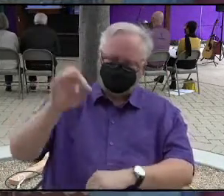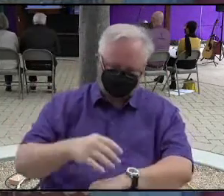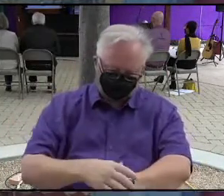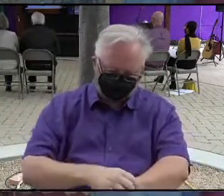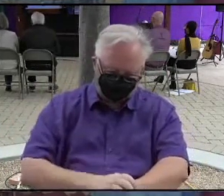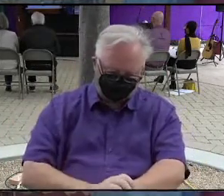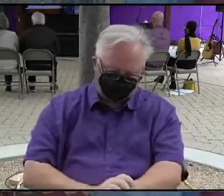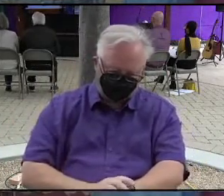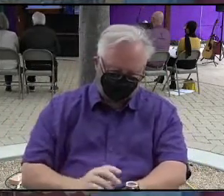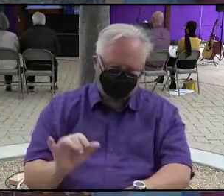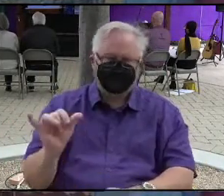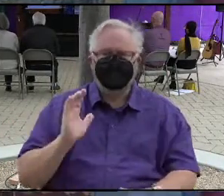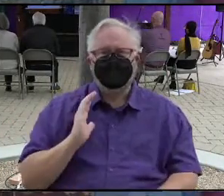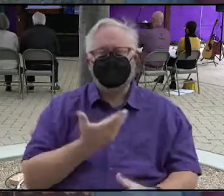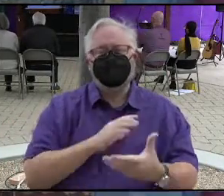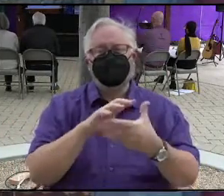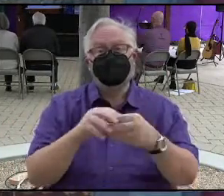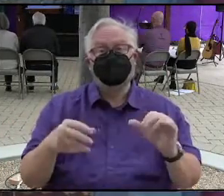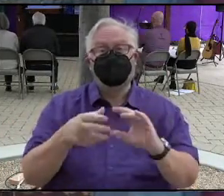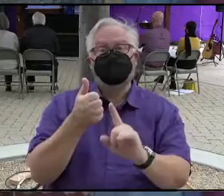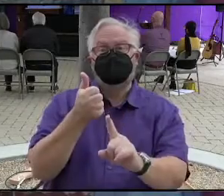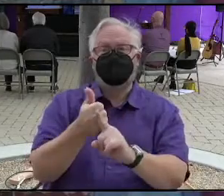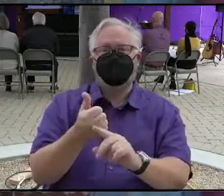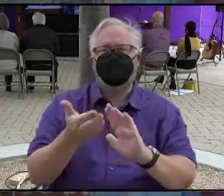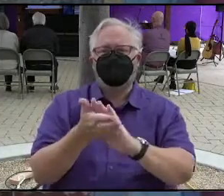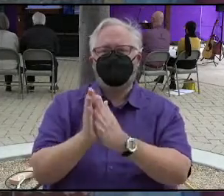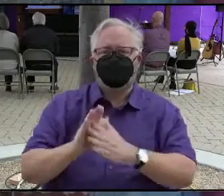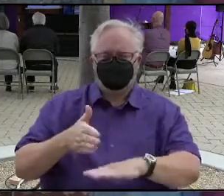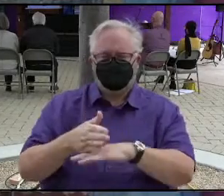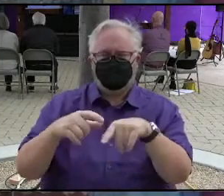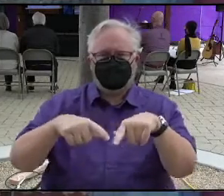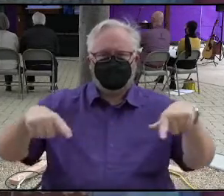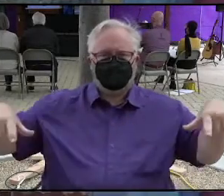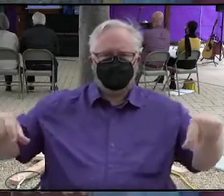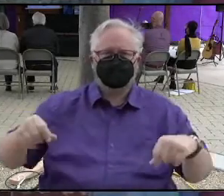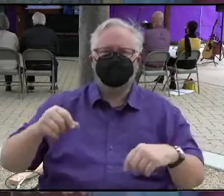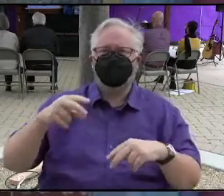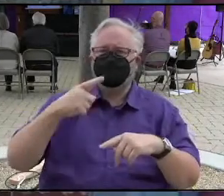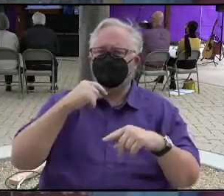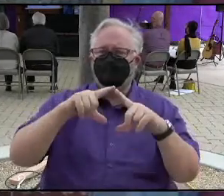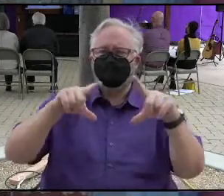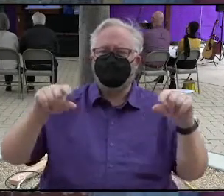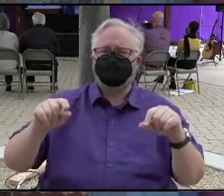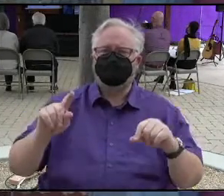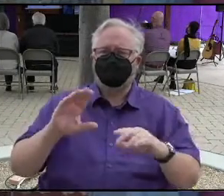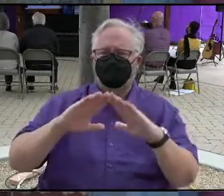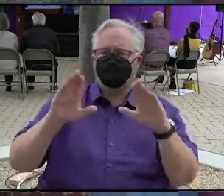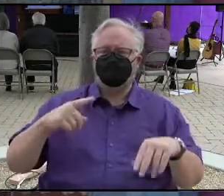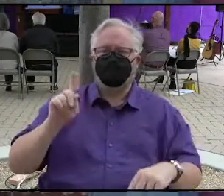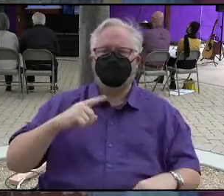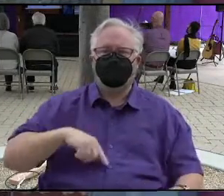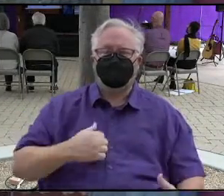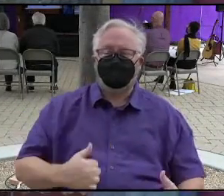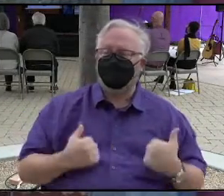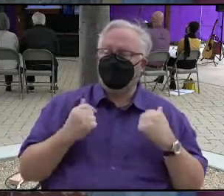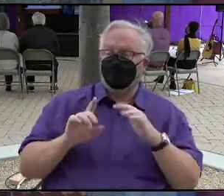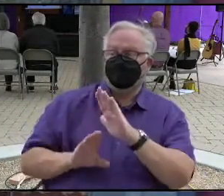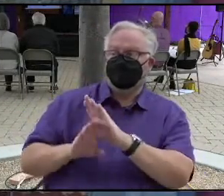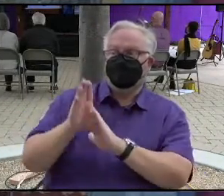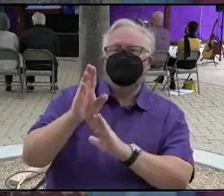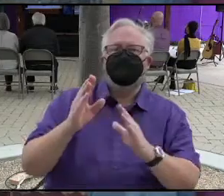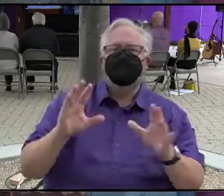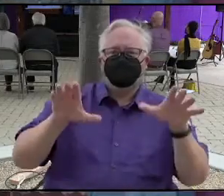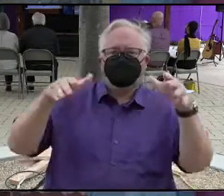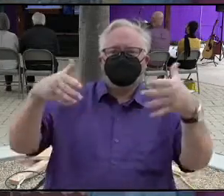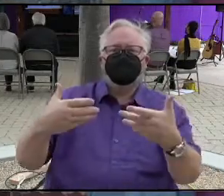It's sort of like our stories are the planks and bricks that make up the house we live in. We emerge from this nest of stories each